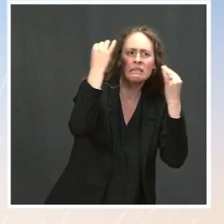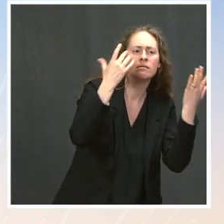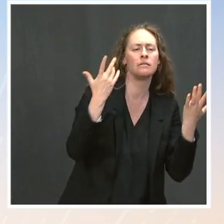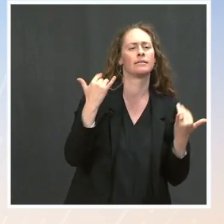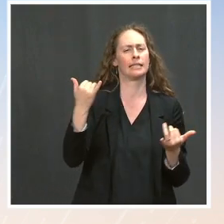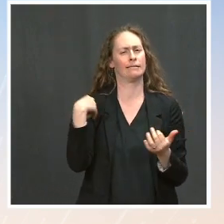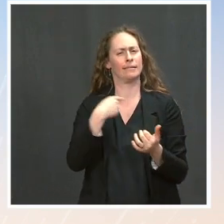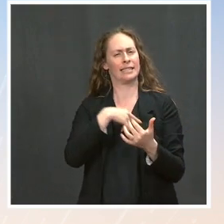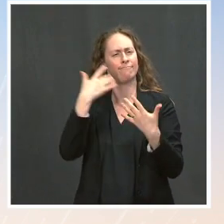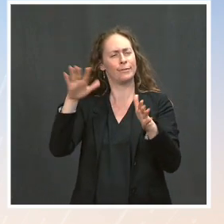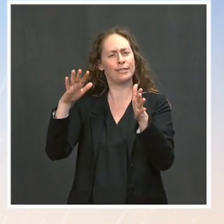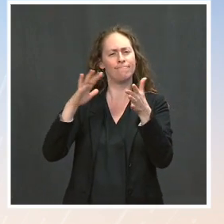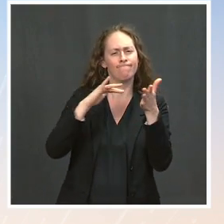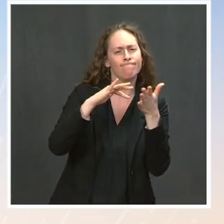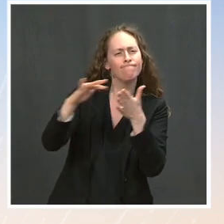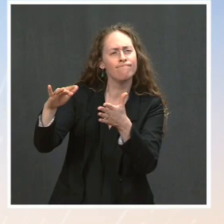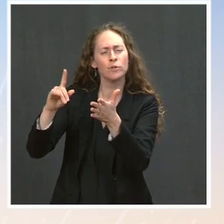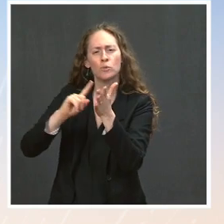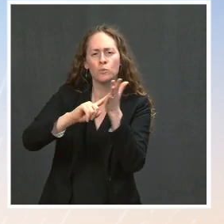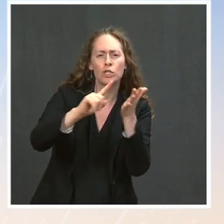is that there is not